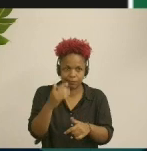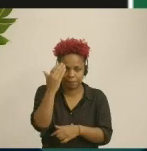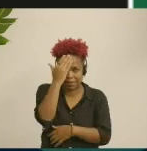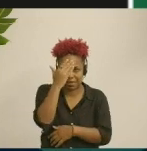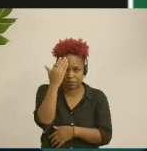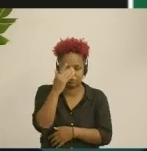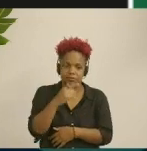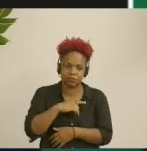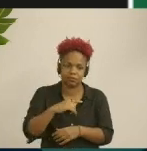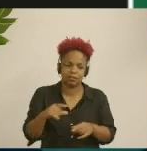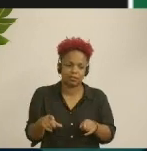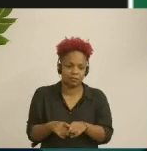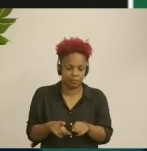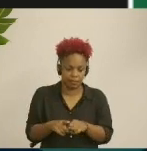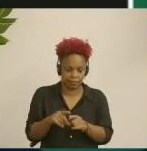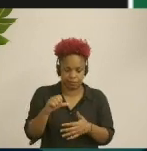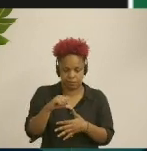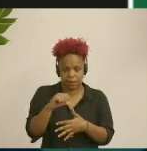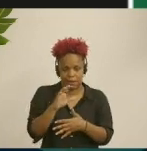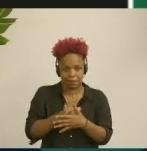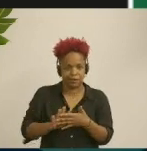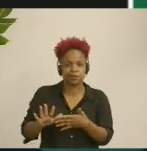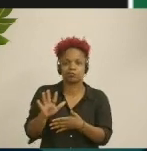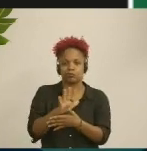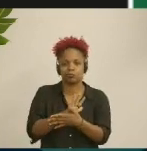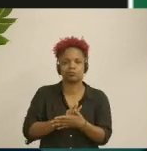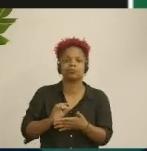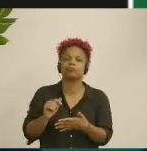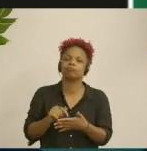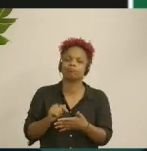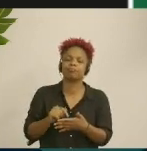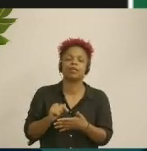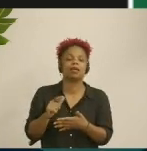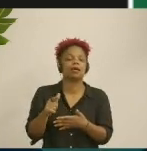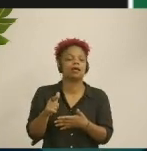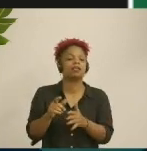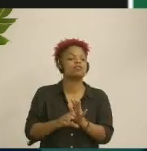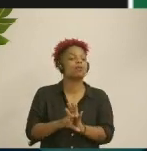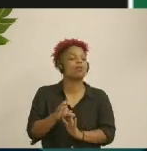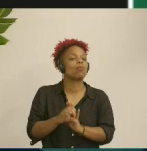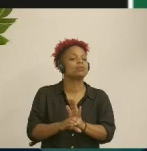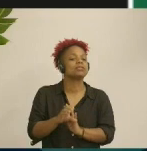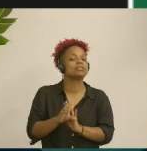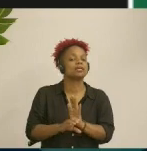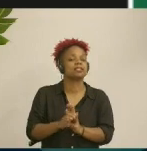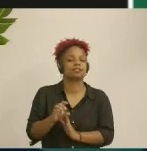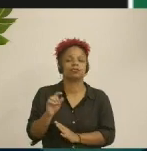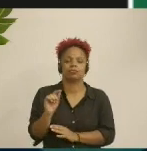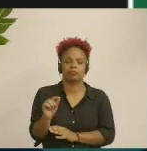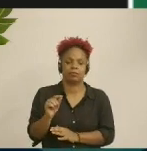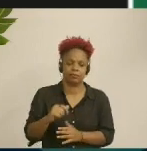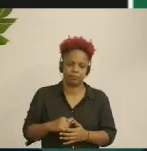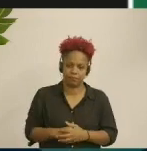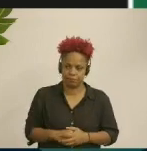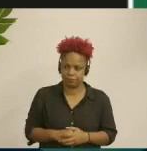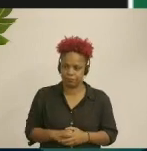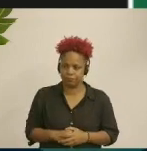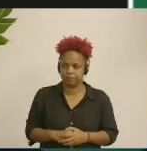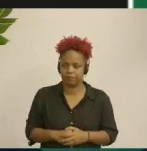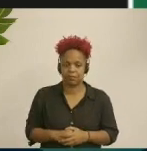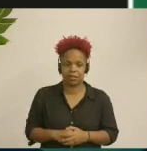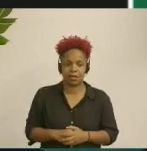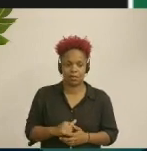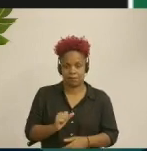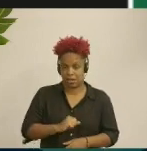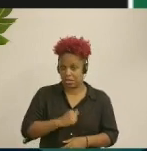the culture, like, you know, the concept of, you know, the anthropology of who we are, right, where we come from and in our history and our